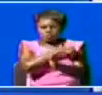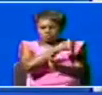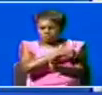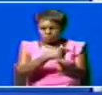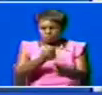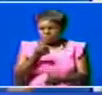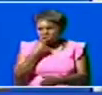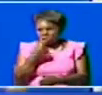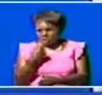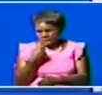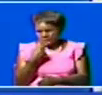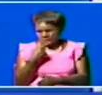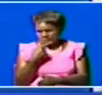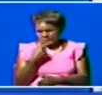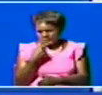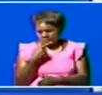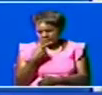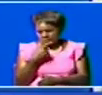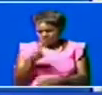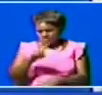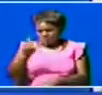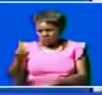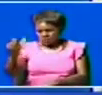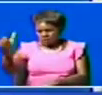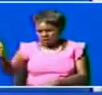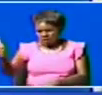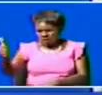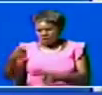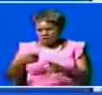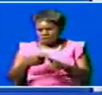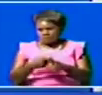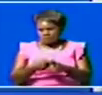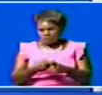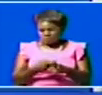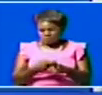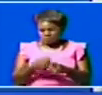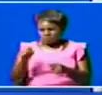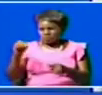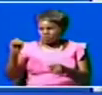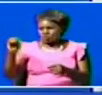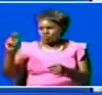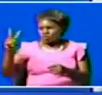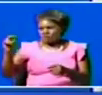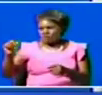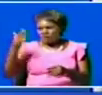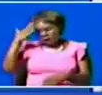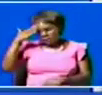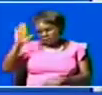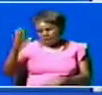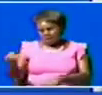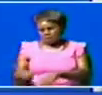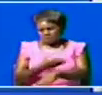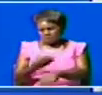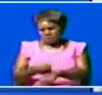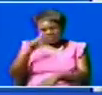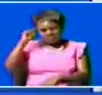definitive treatment. From there. Yes. Yes. One more question from at Scovai, who says, cancer awareness needs to be